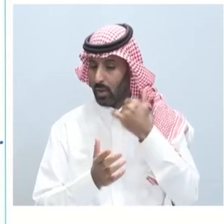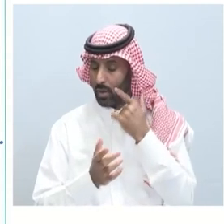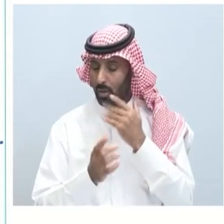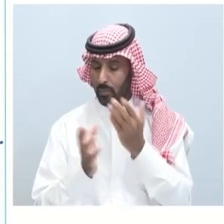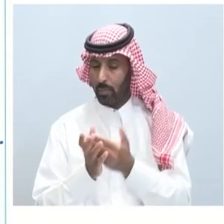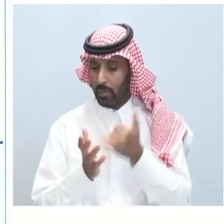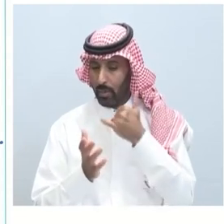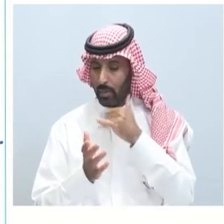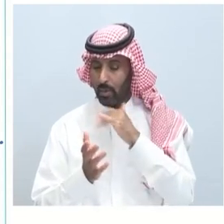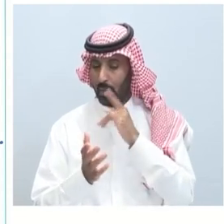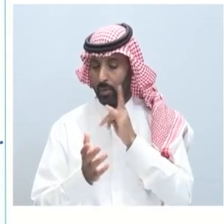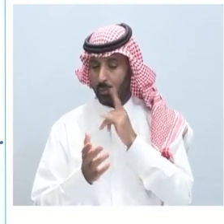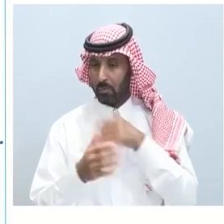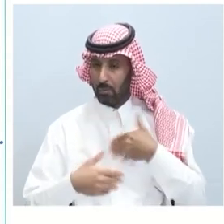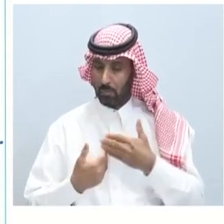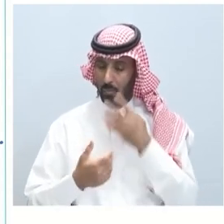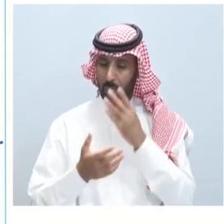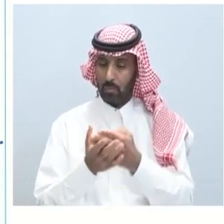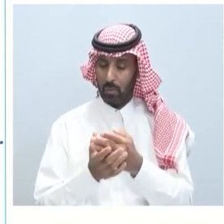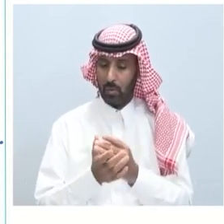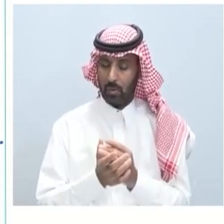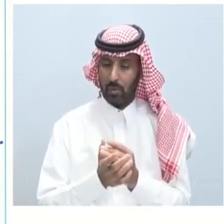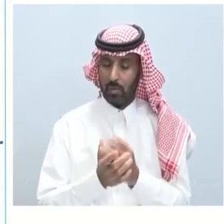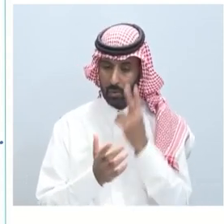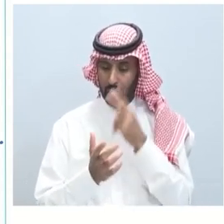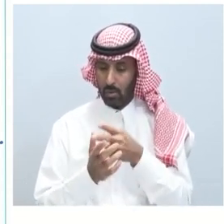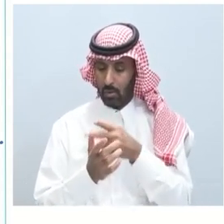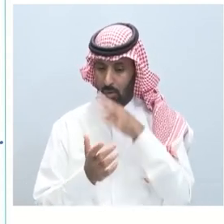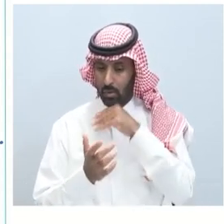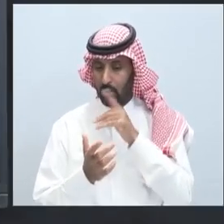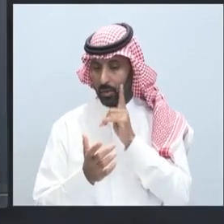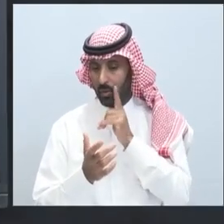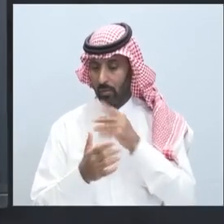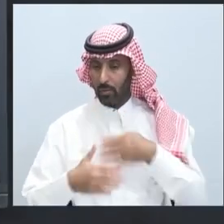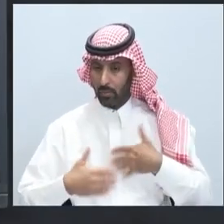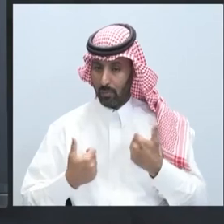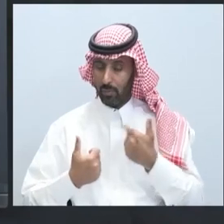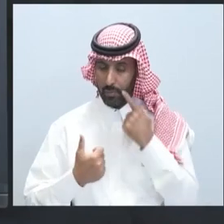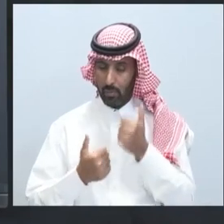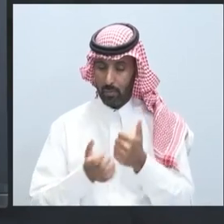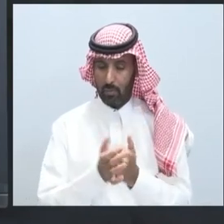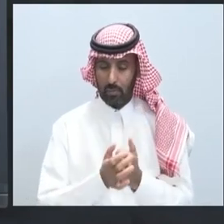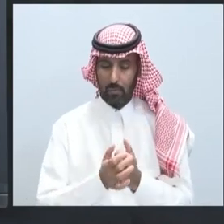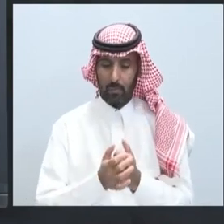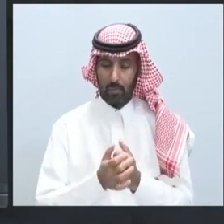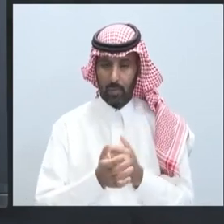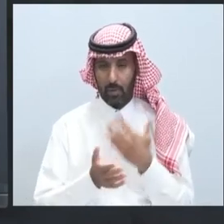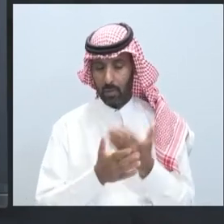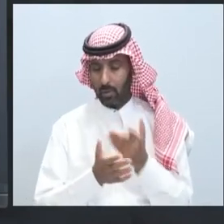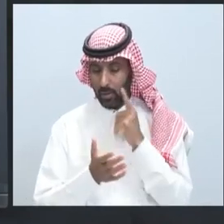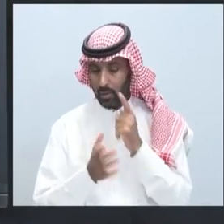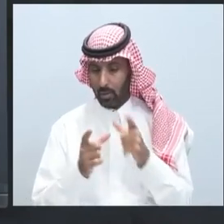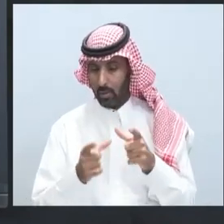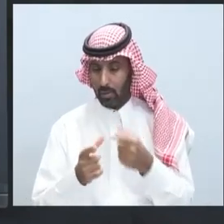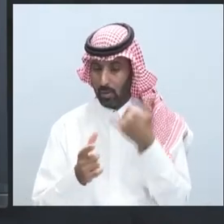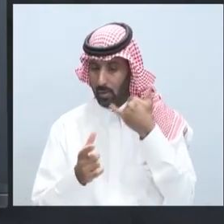her parents will be proud of her, because she saw her parents are very happy with the grade, and also they're considering getting her